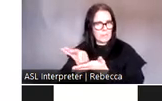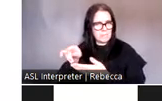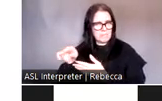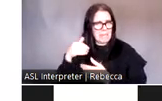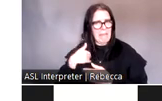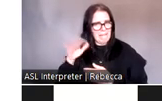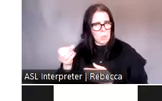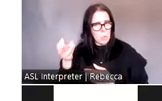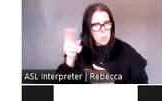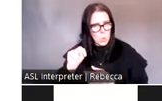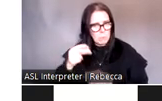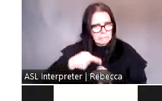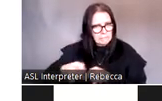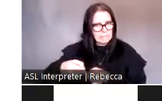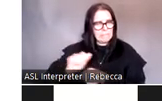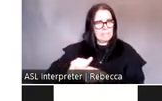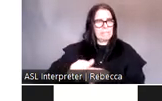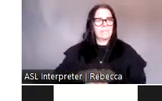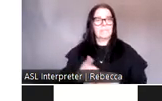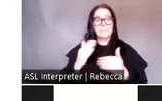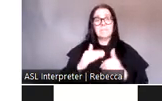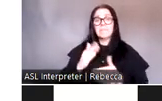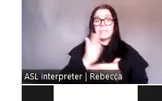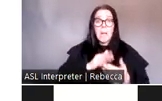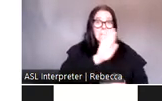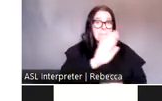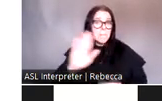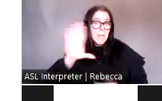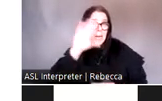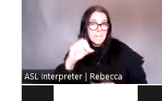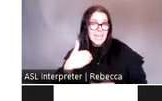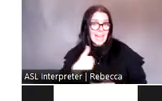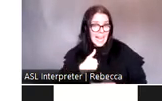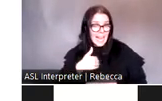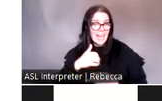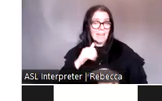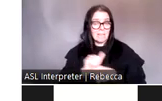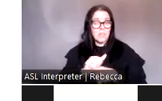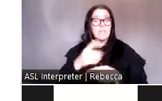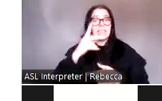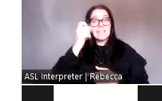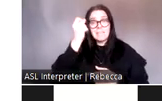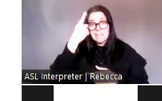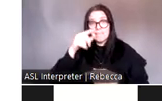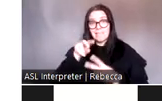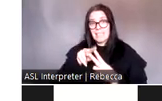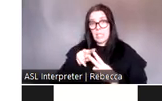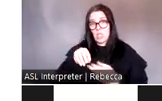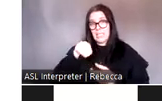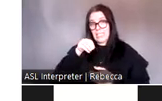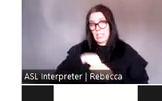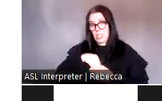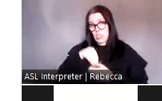Lots of companies and employers have micro-credentials either available internally as part of their own in-house training